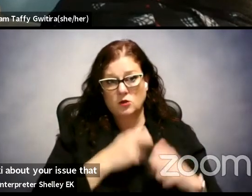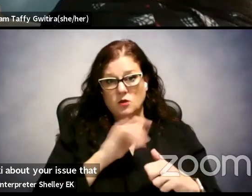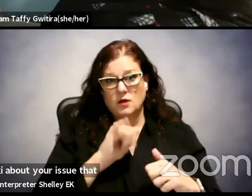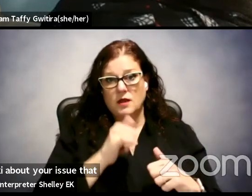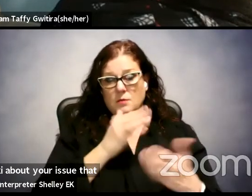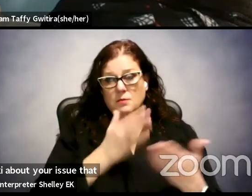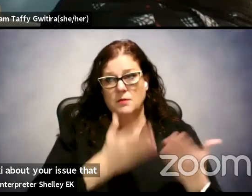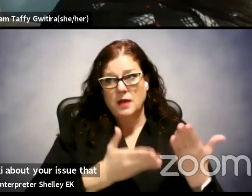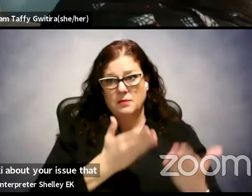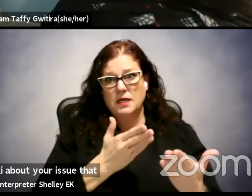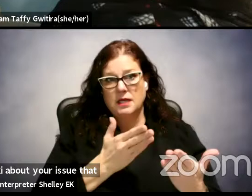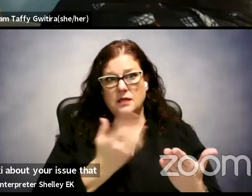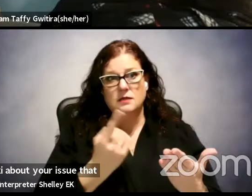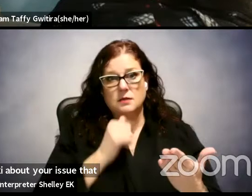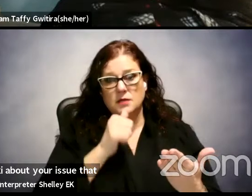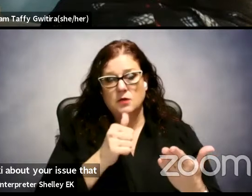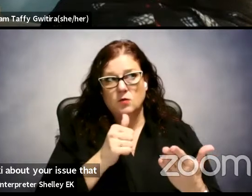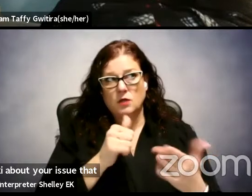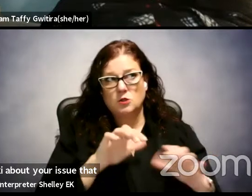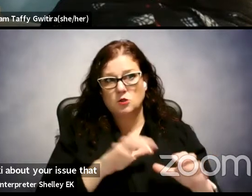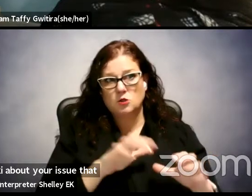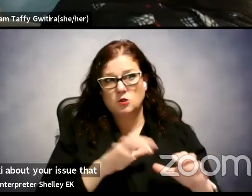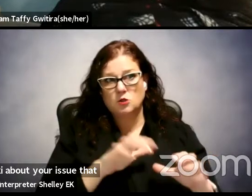be something you want to do.